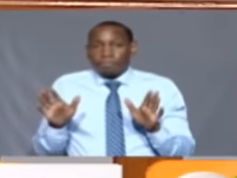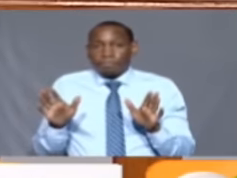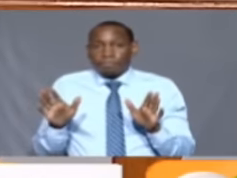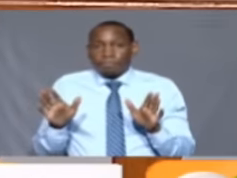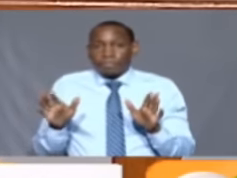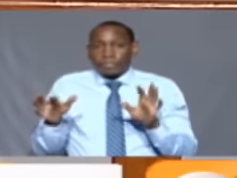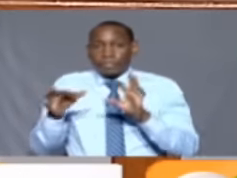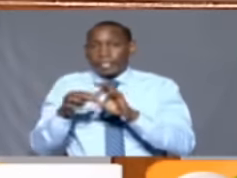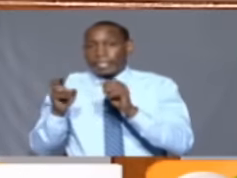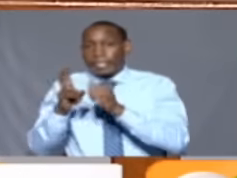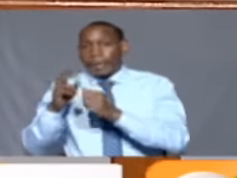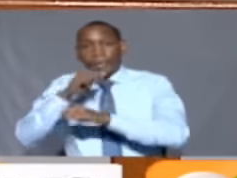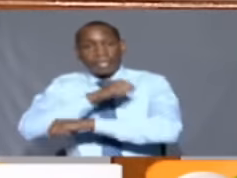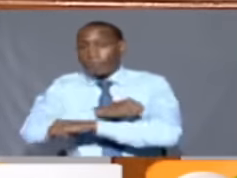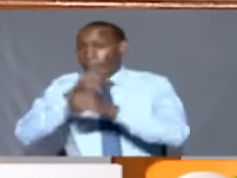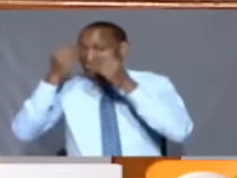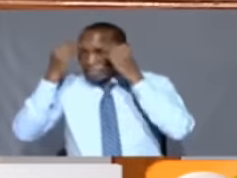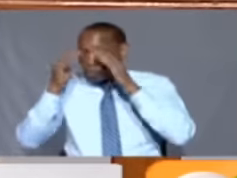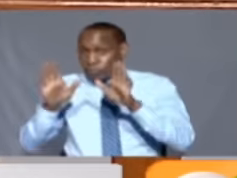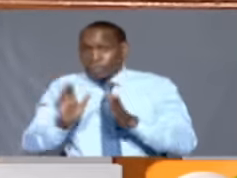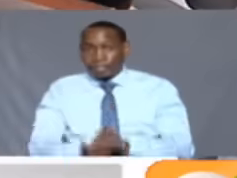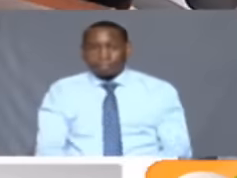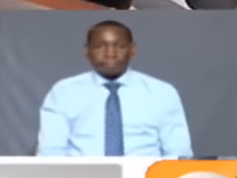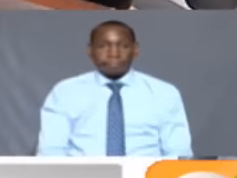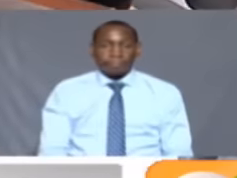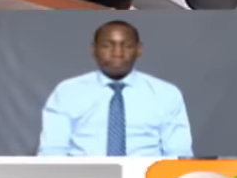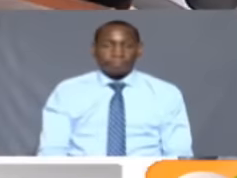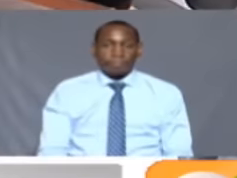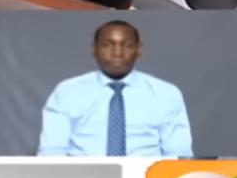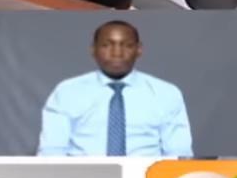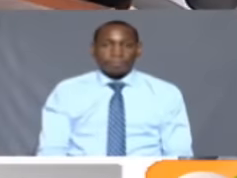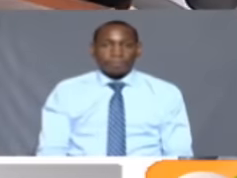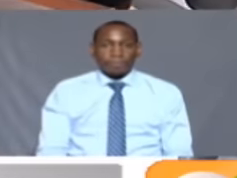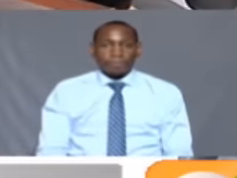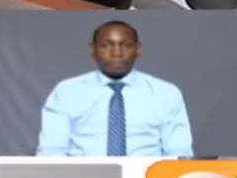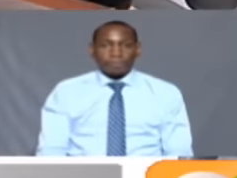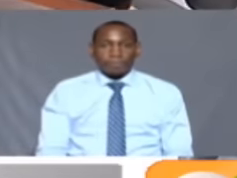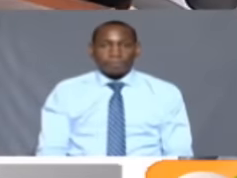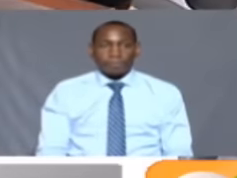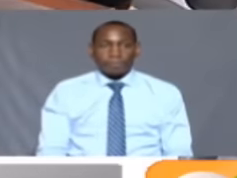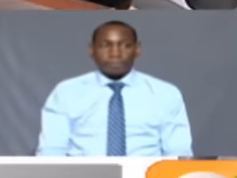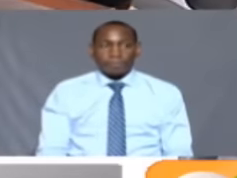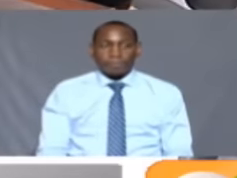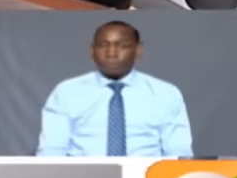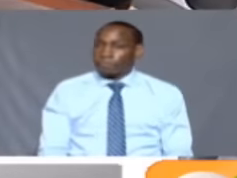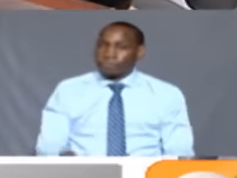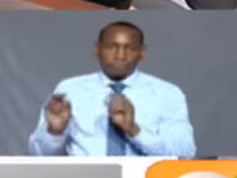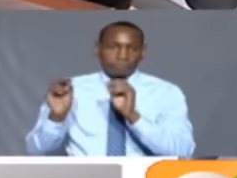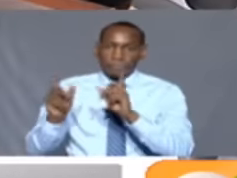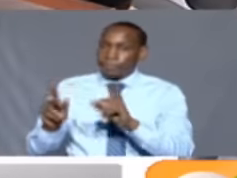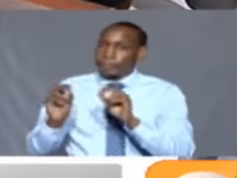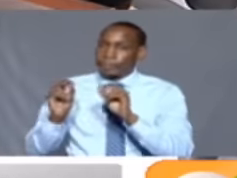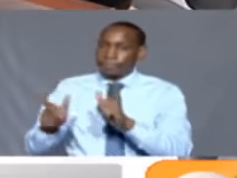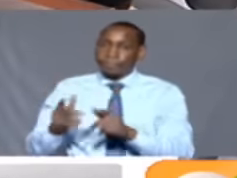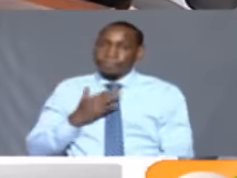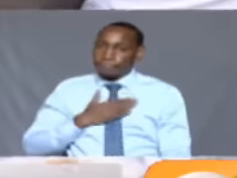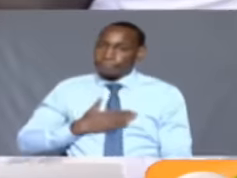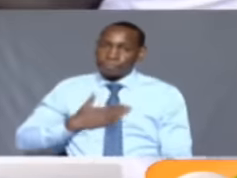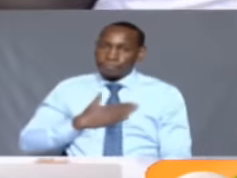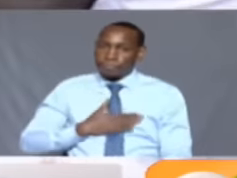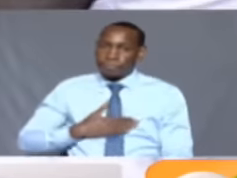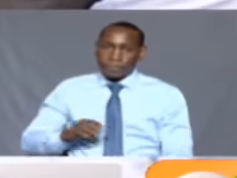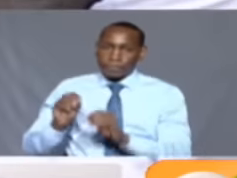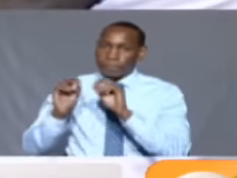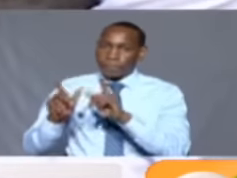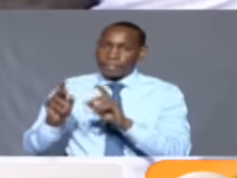Am I in high school? Yeah. Oh, are you? Oh, it's okay. It's okay. It's okay. It's all